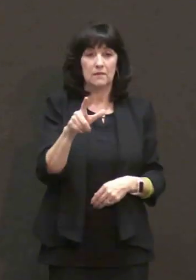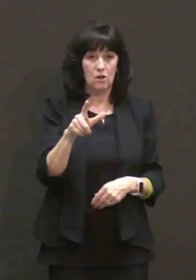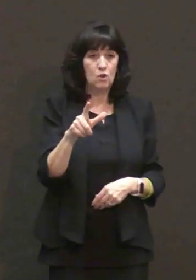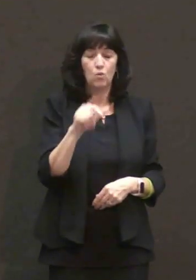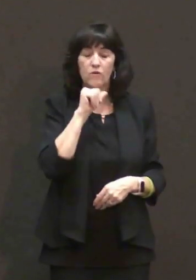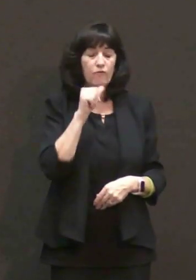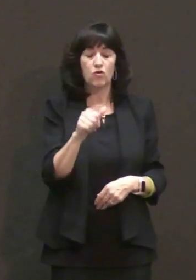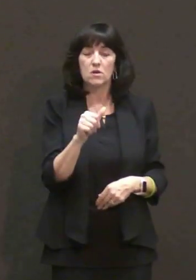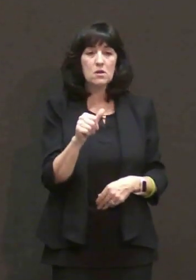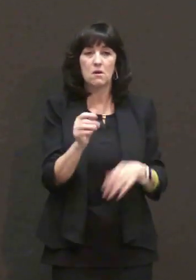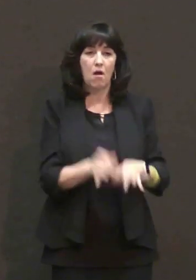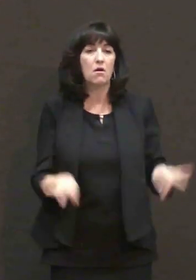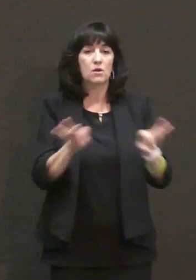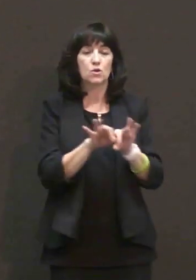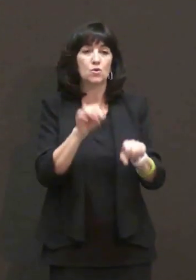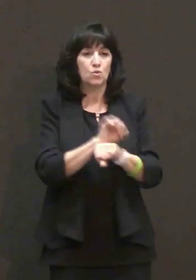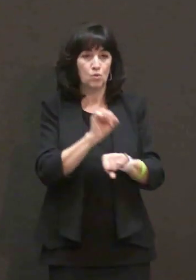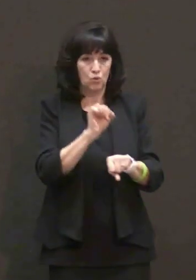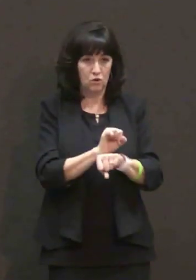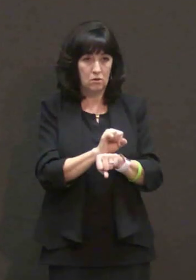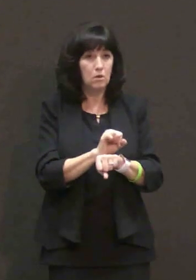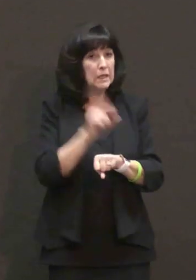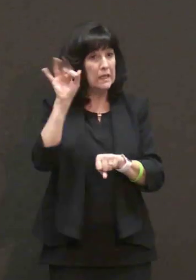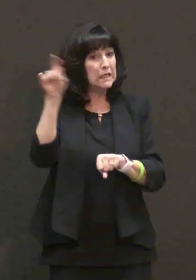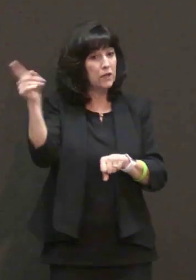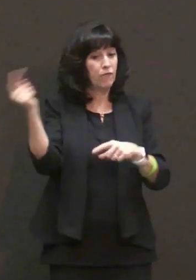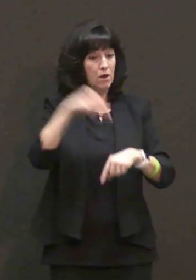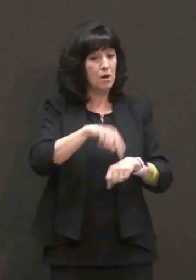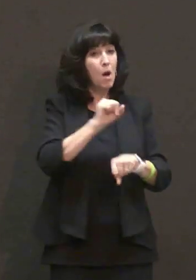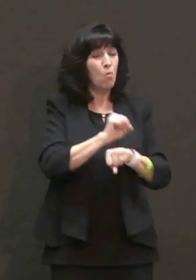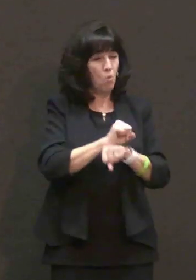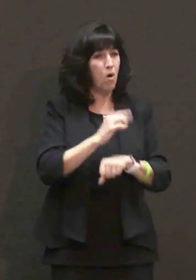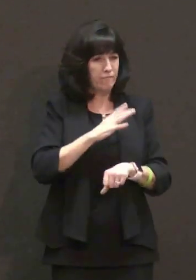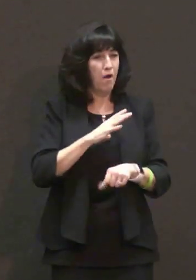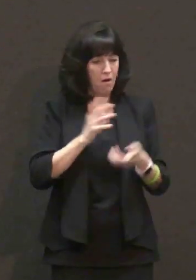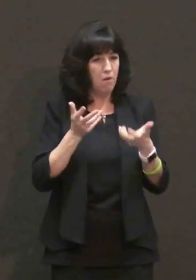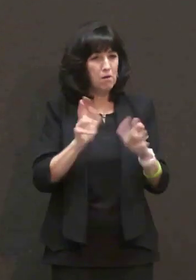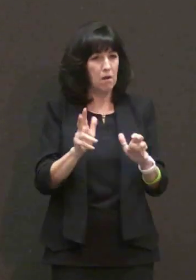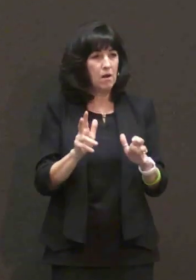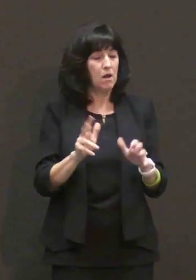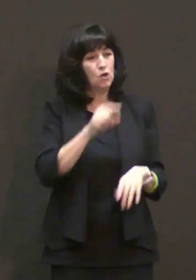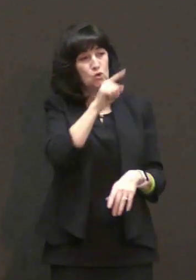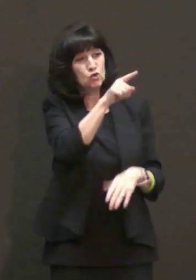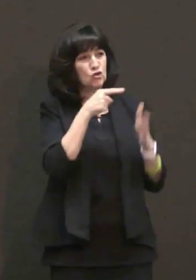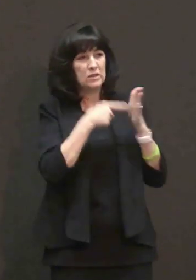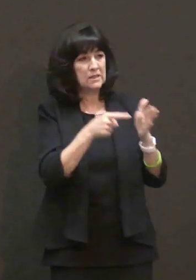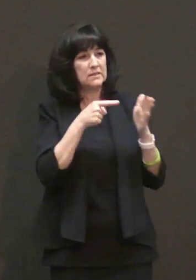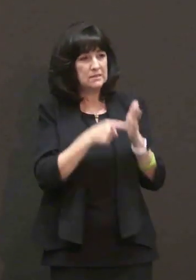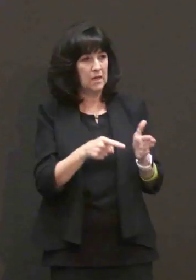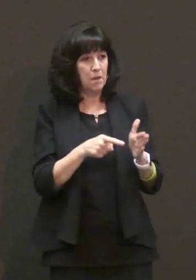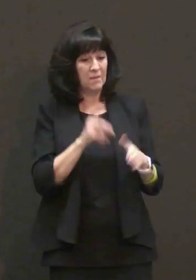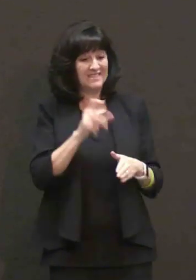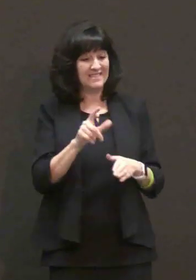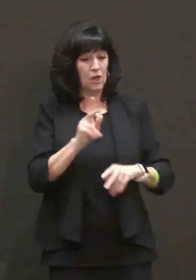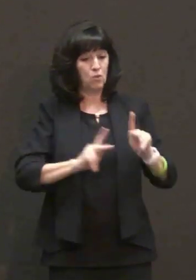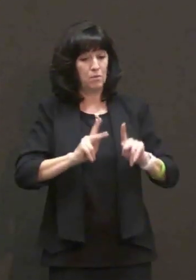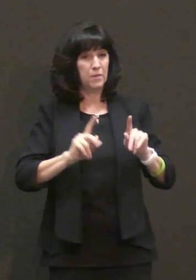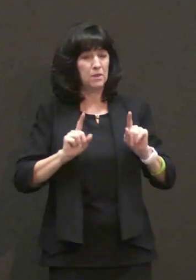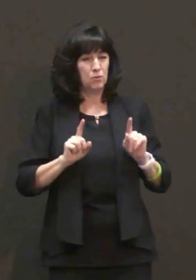They're permitted to come in to work at an essential business and leave and go home. The example you gave is a Delawarean